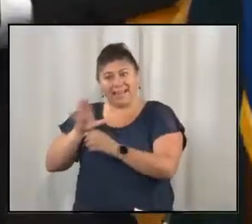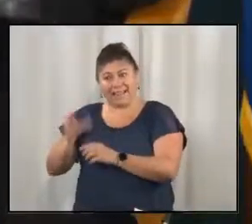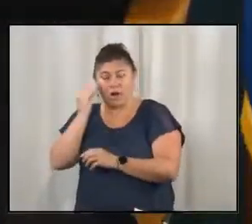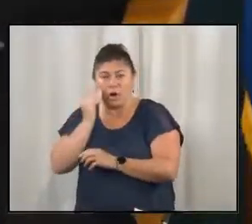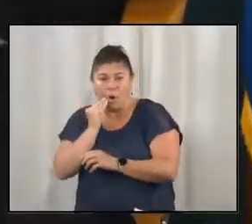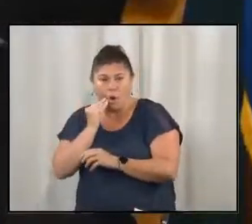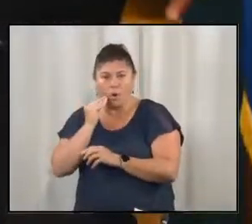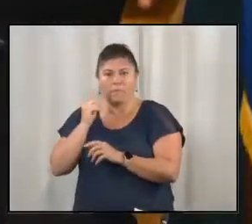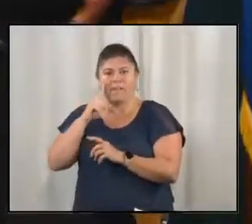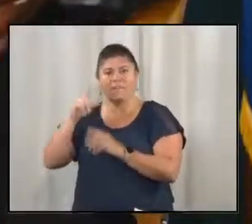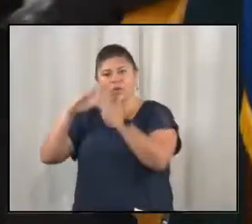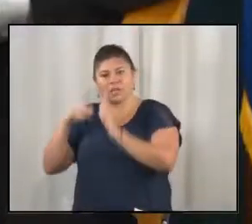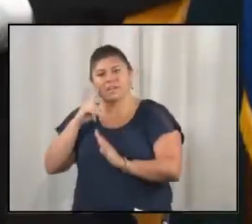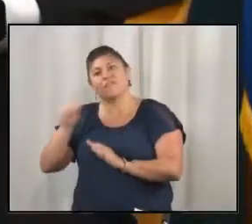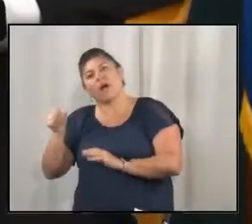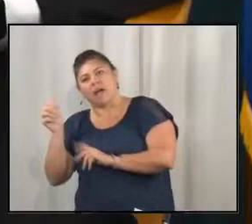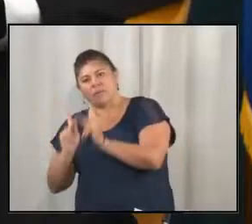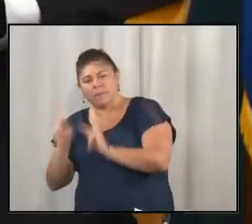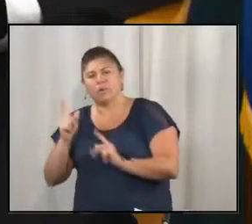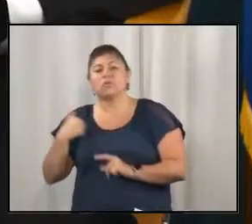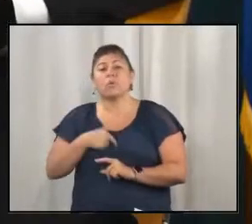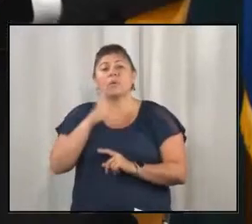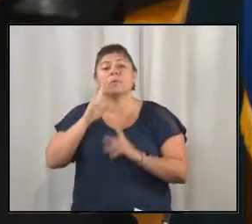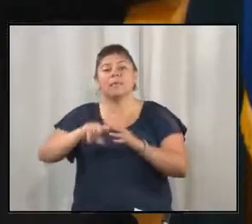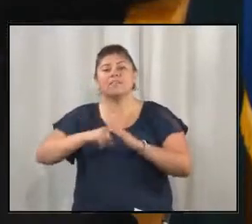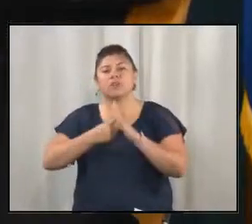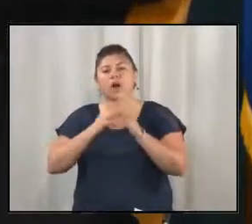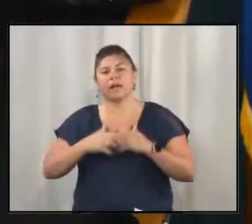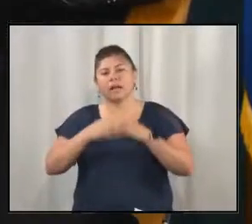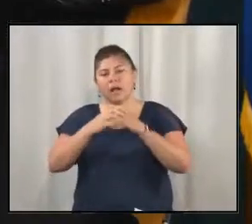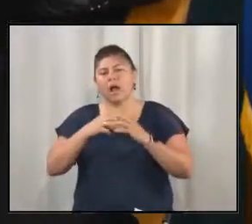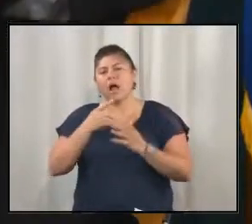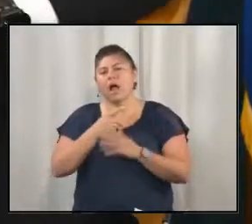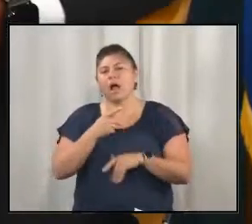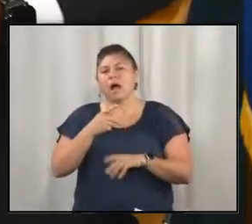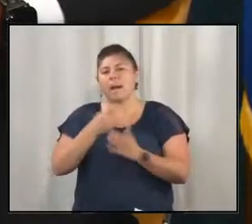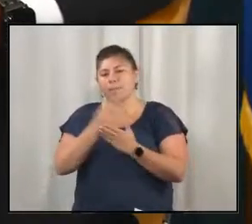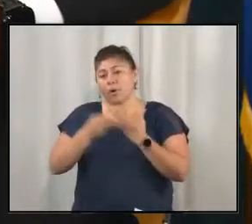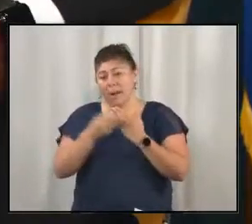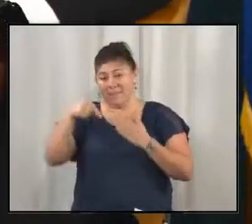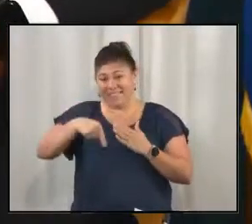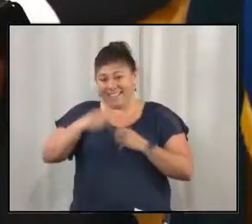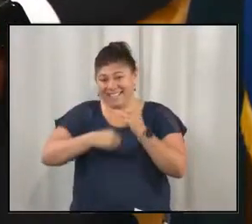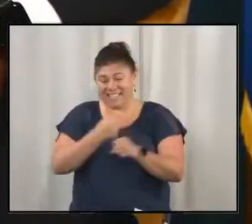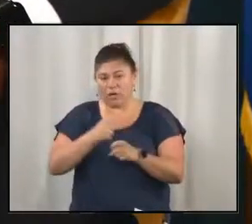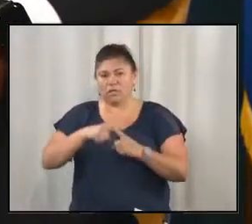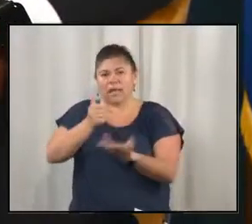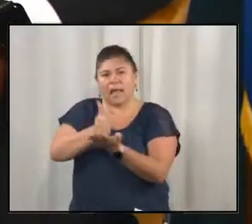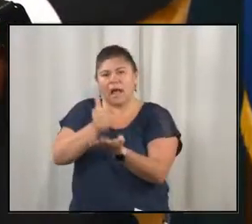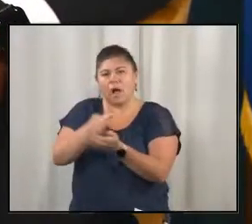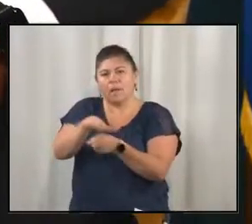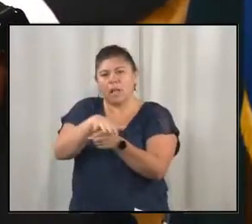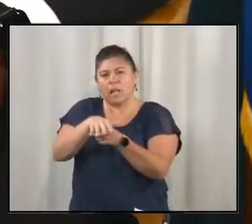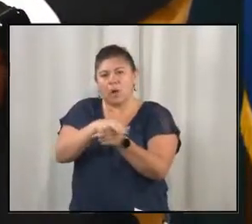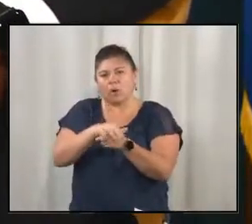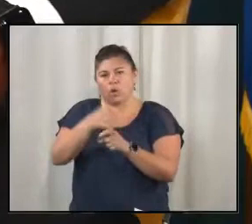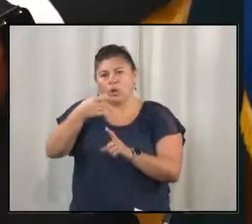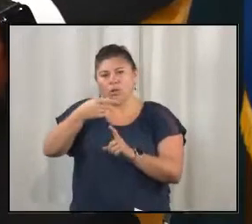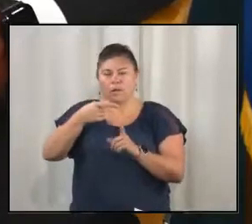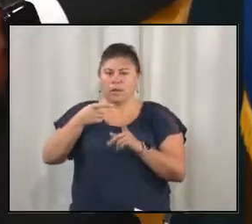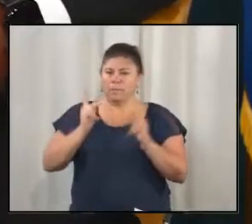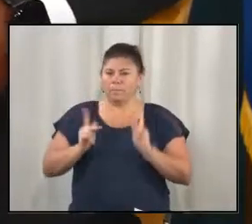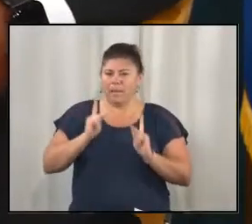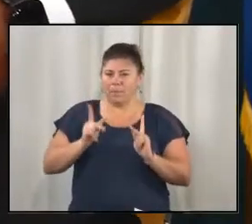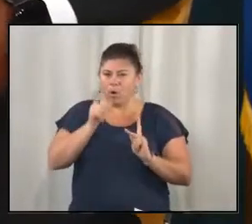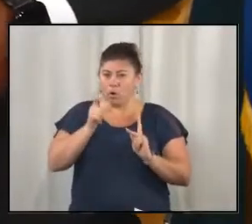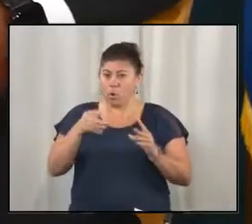them in backyards? So we're going to pilot a program this year on accessory dwelling units to help local residents say, yes, in my backyard.